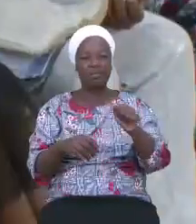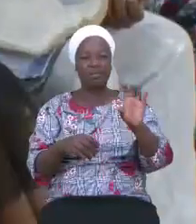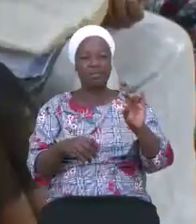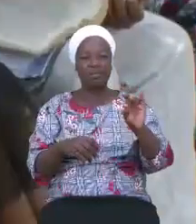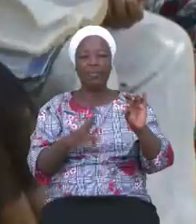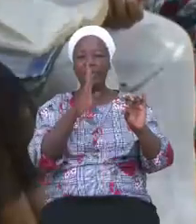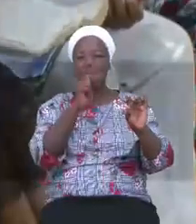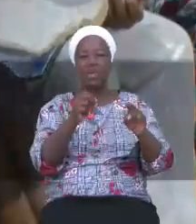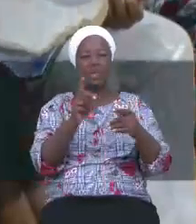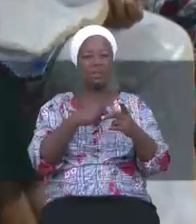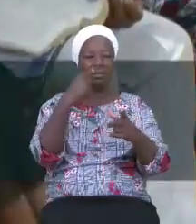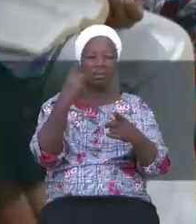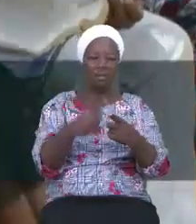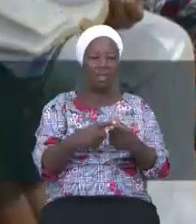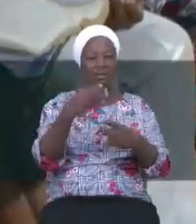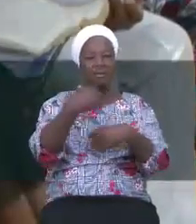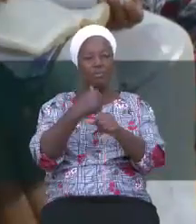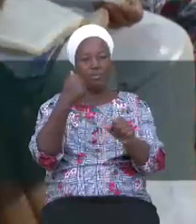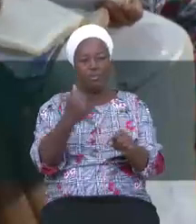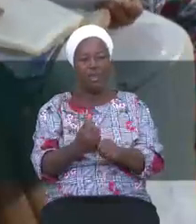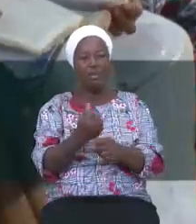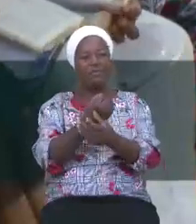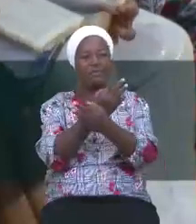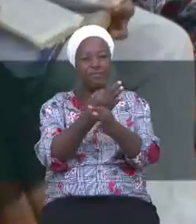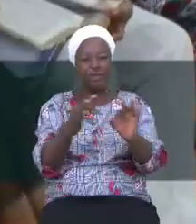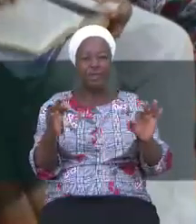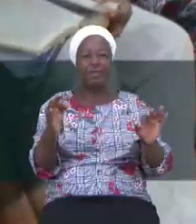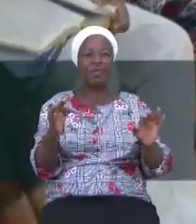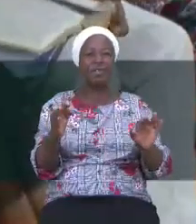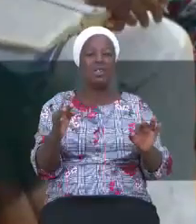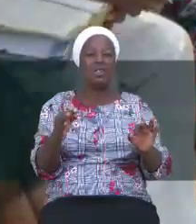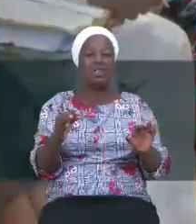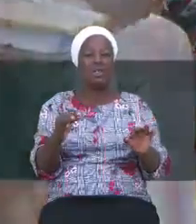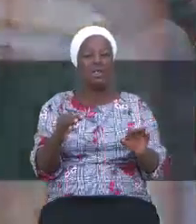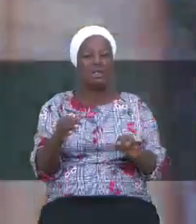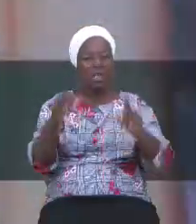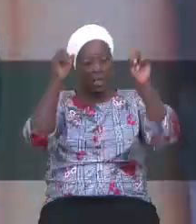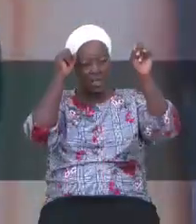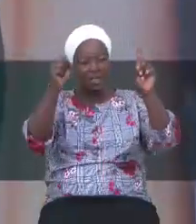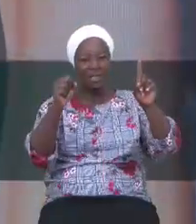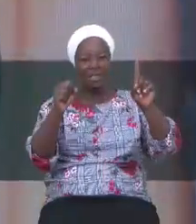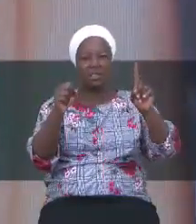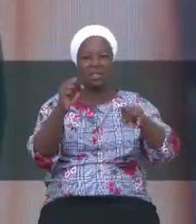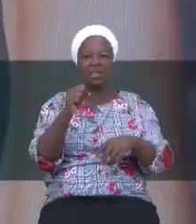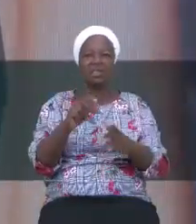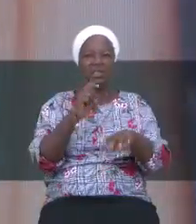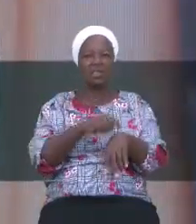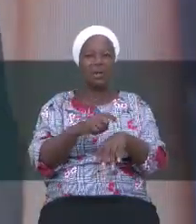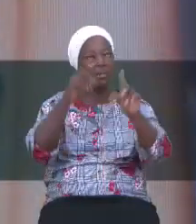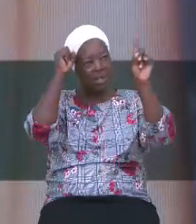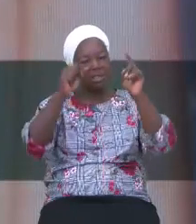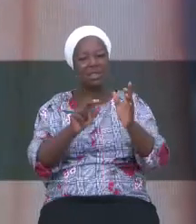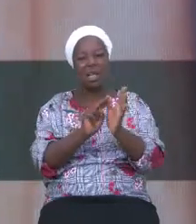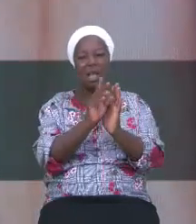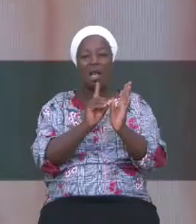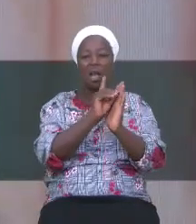being then made free, his hand, his power, the possibilities